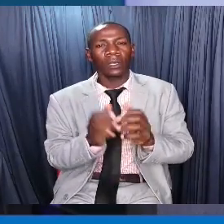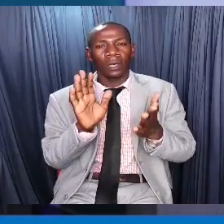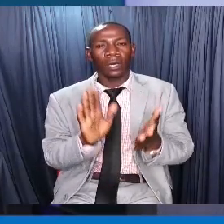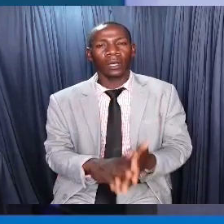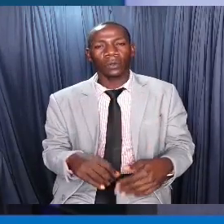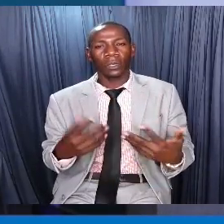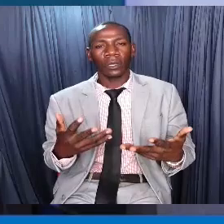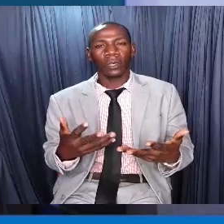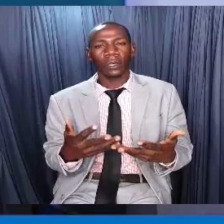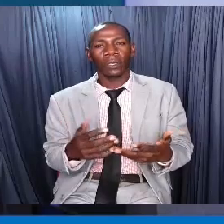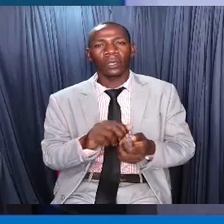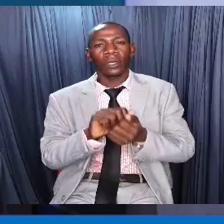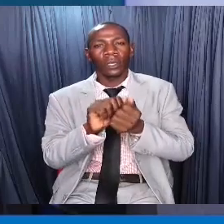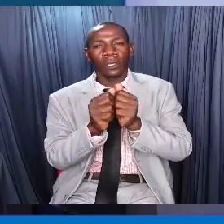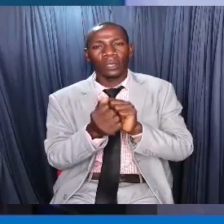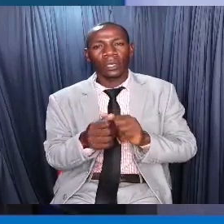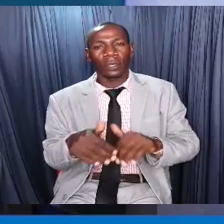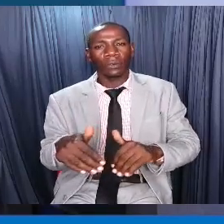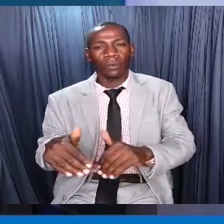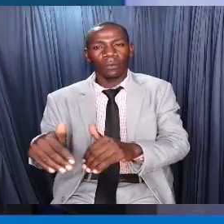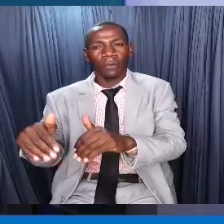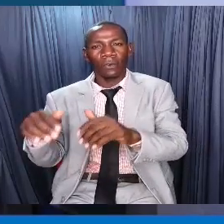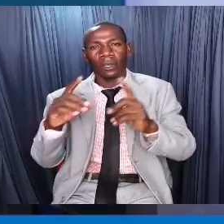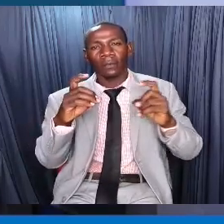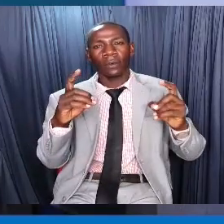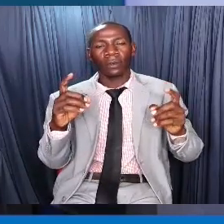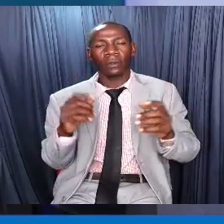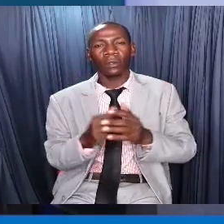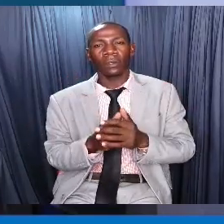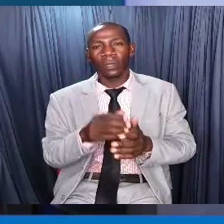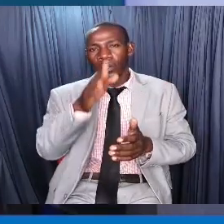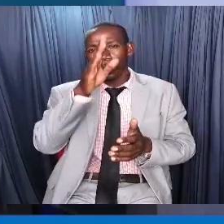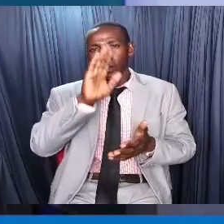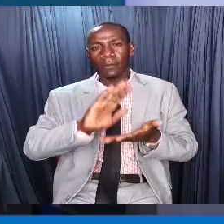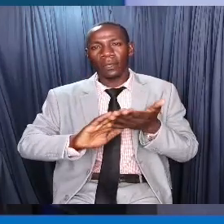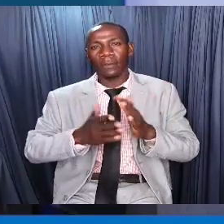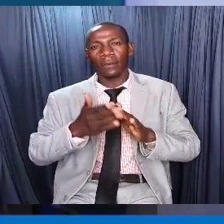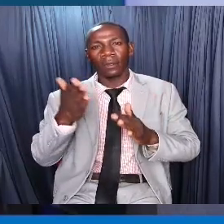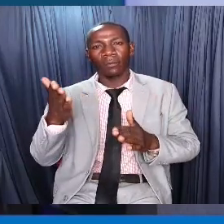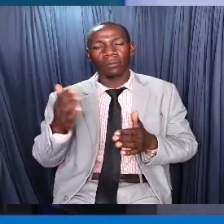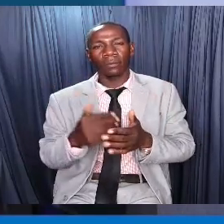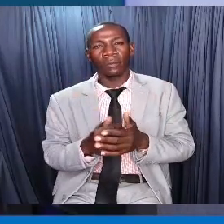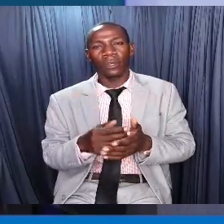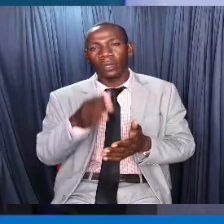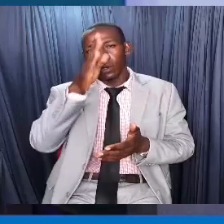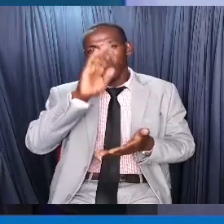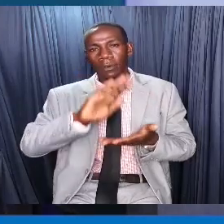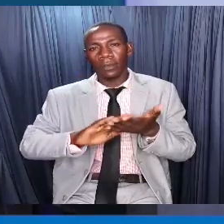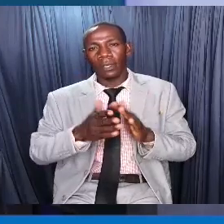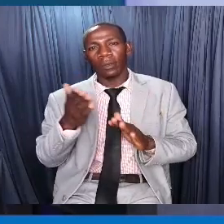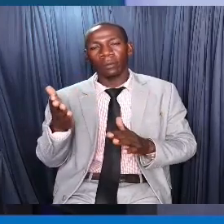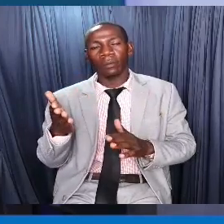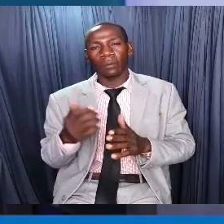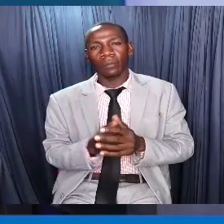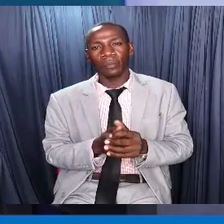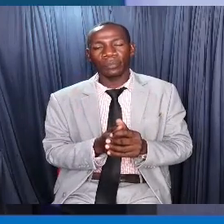Hallelujah. Hallelujah. Akagairi kule kufuatana na mabaya. He turned no longer to follow evil. Mungu akamsamehe. God forgave him. Mungu akamsamehe. And God forgave